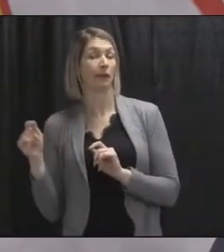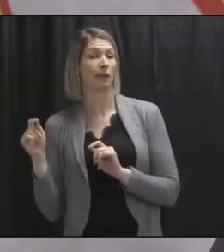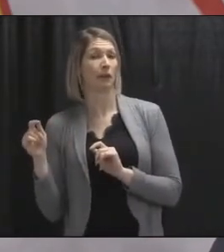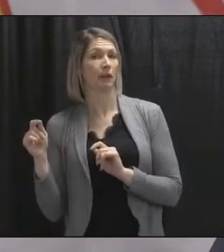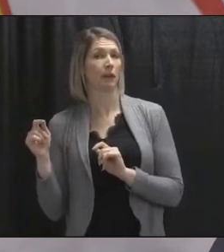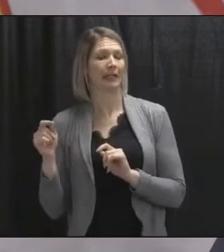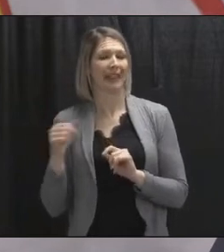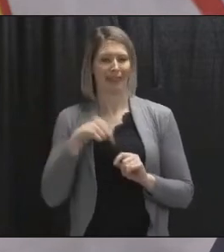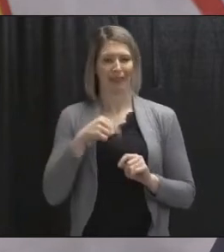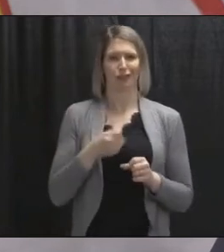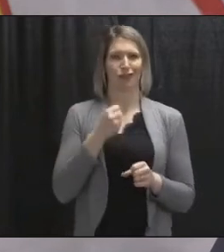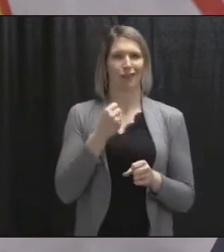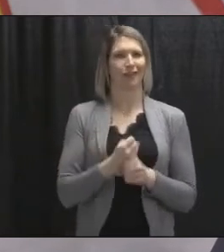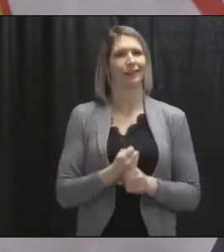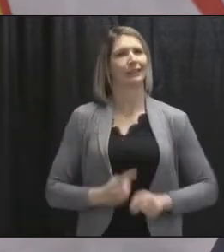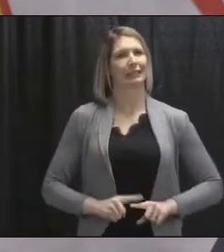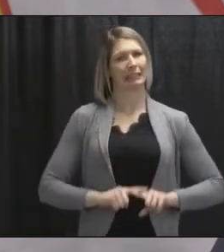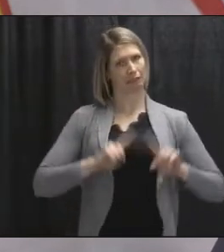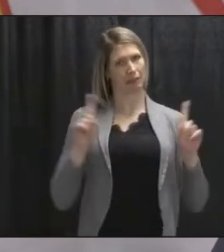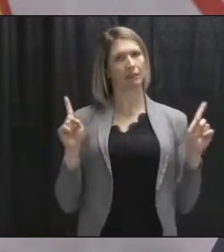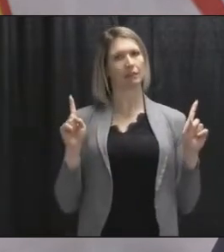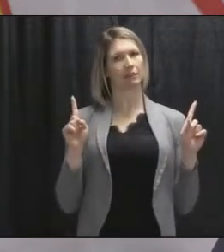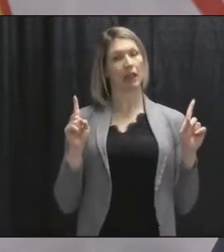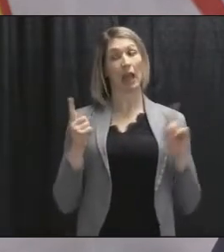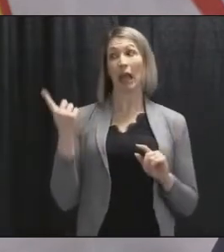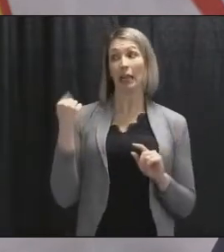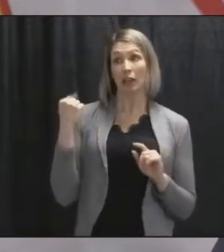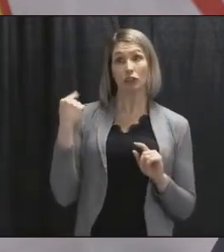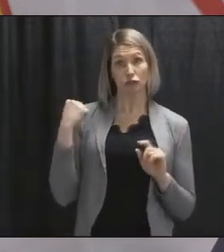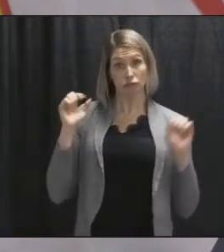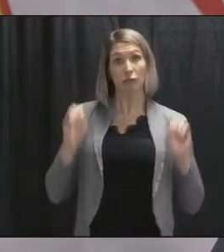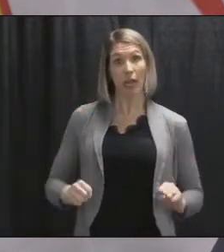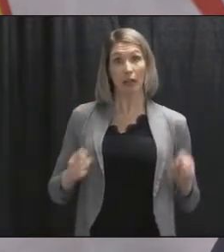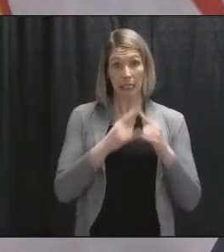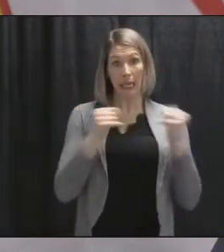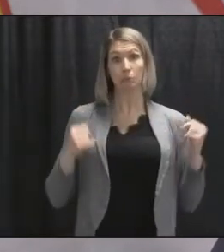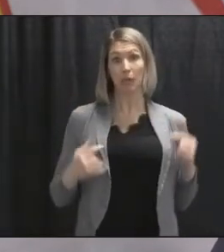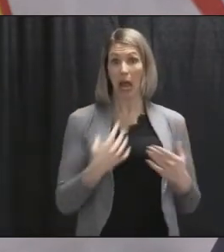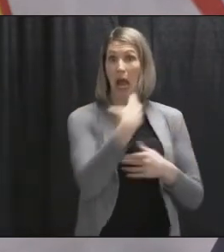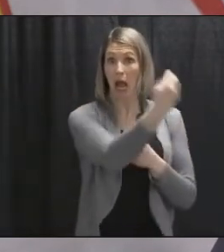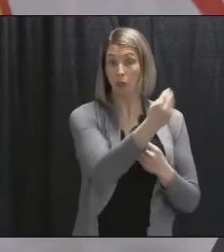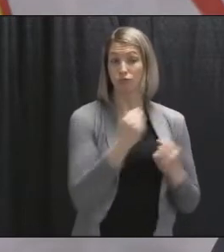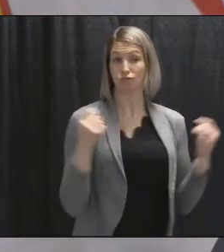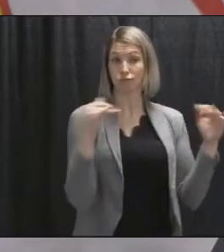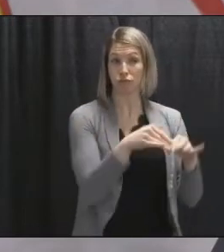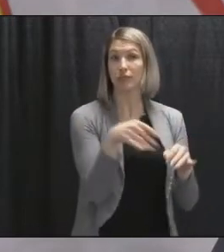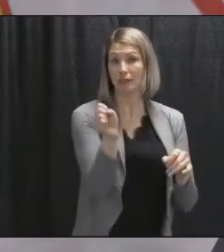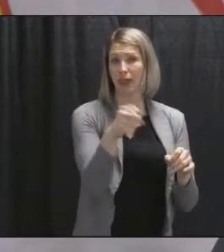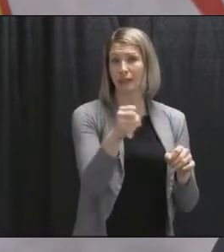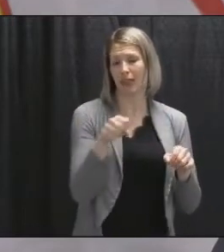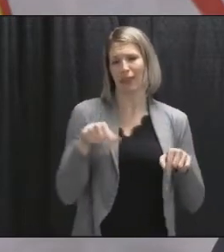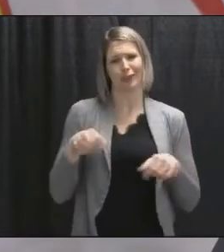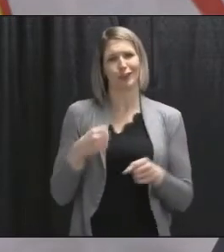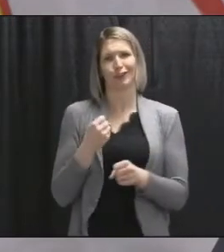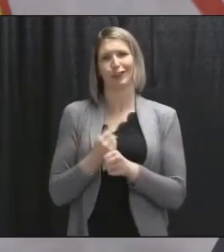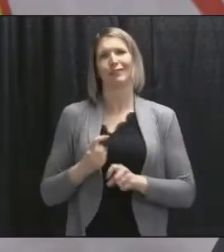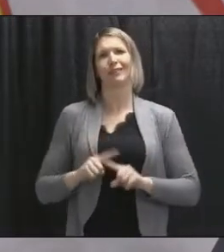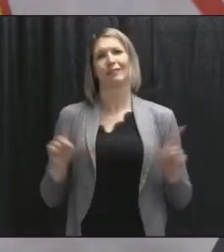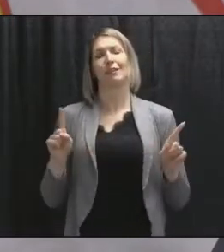What would have been normal last year is not normal this year. Now, for many of you, Your cabin is a place